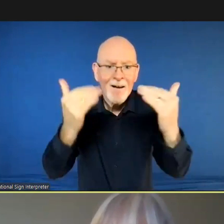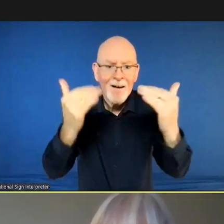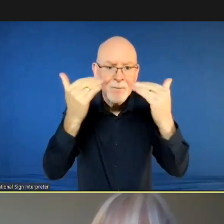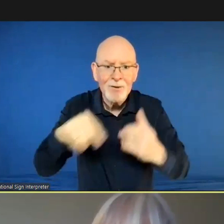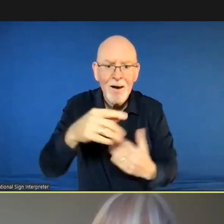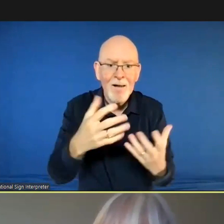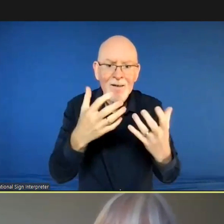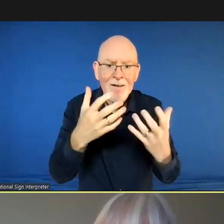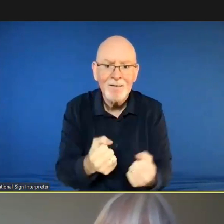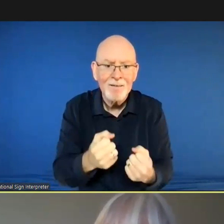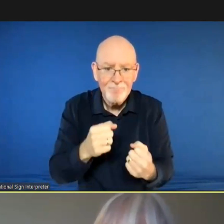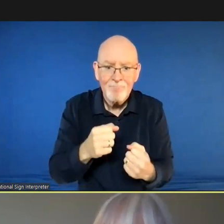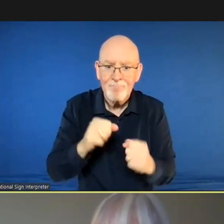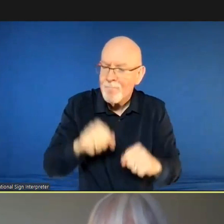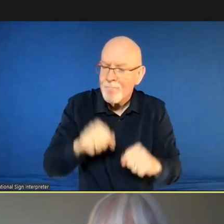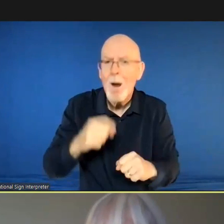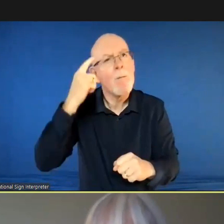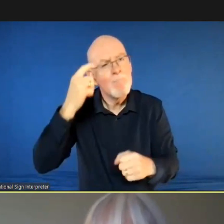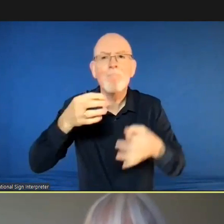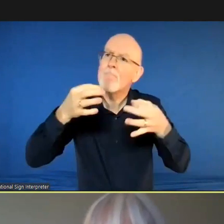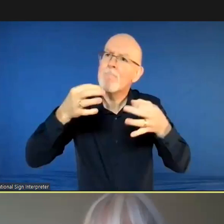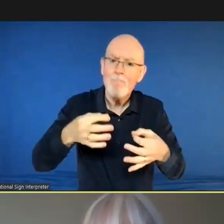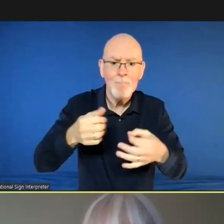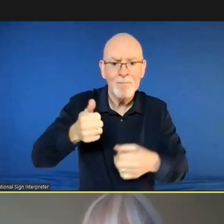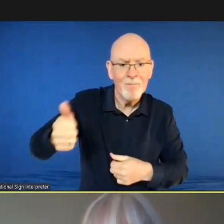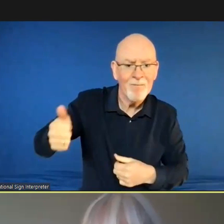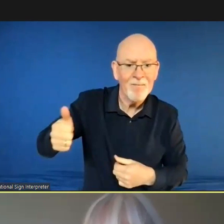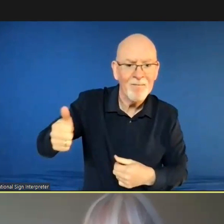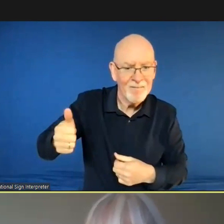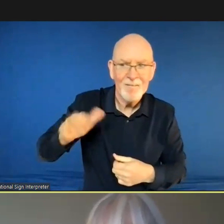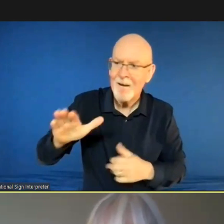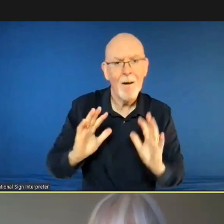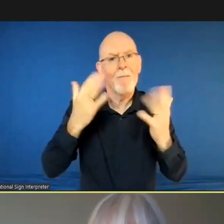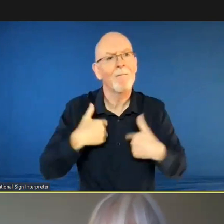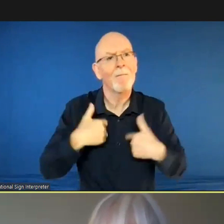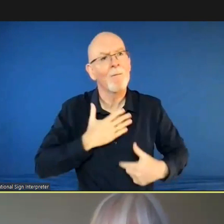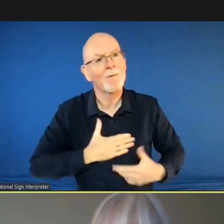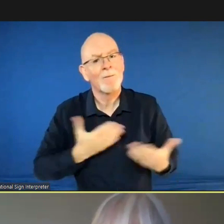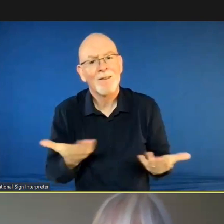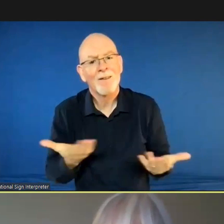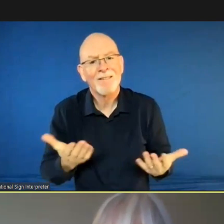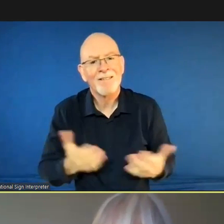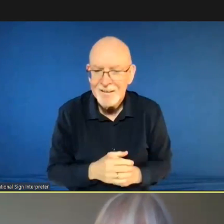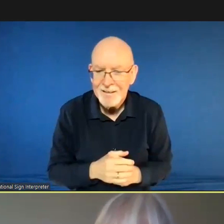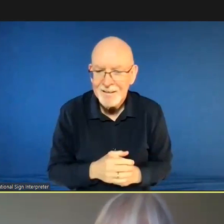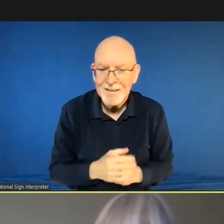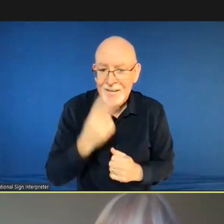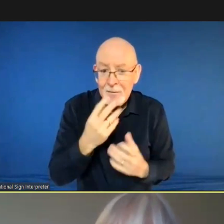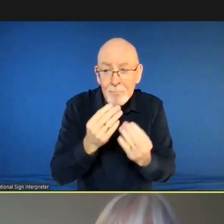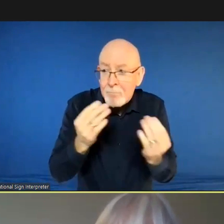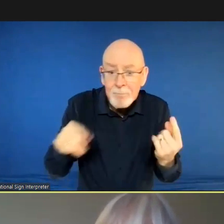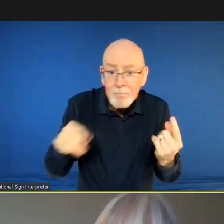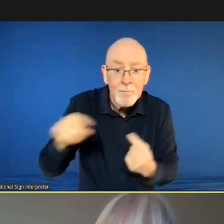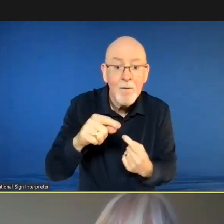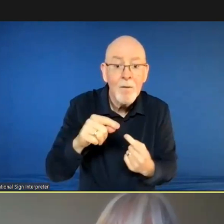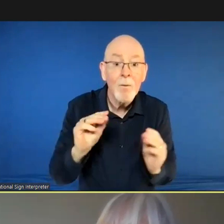So very often the deaf young people we work with have had only limited access to formal education. And